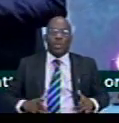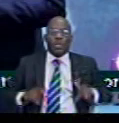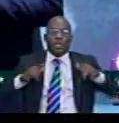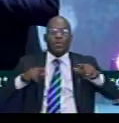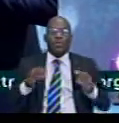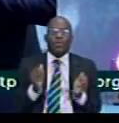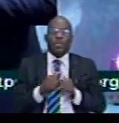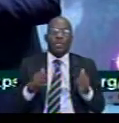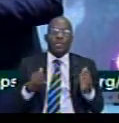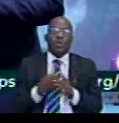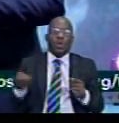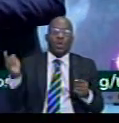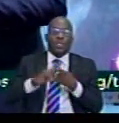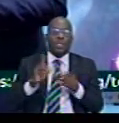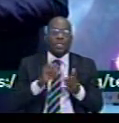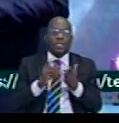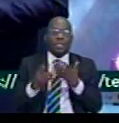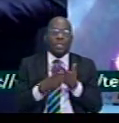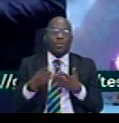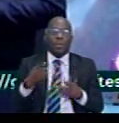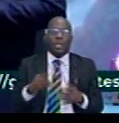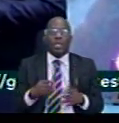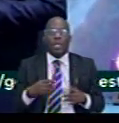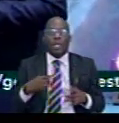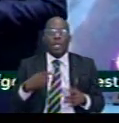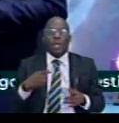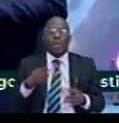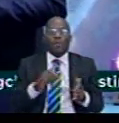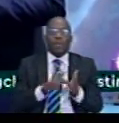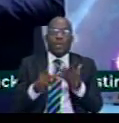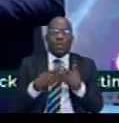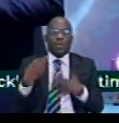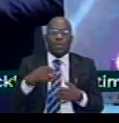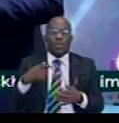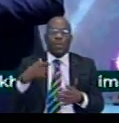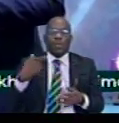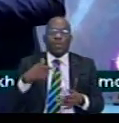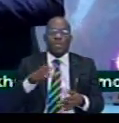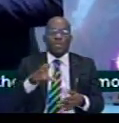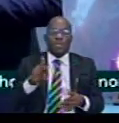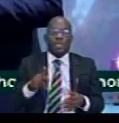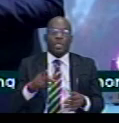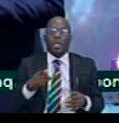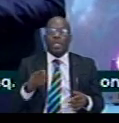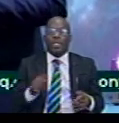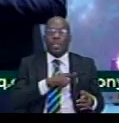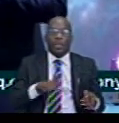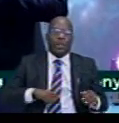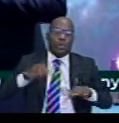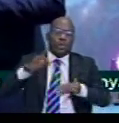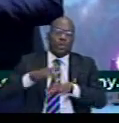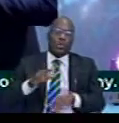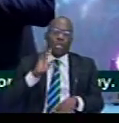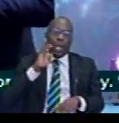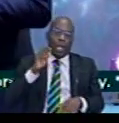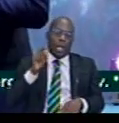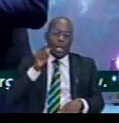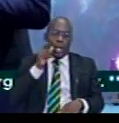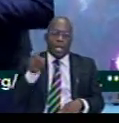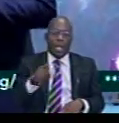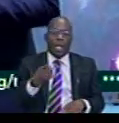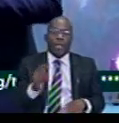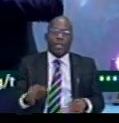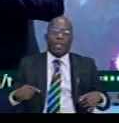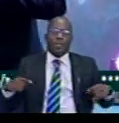during the one of the prayers of the man of God, the Lord touched her and the pain in the stomach stopped, the respiratory difficulty